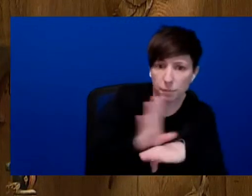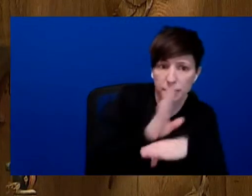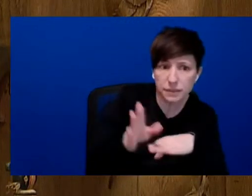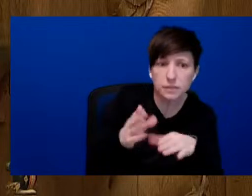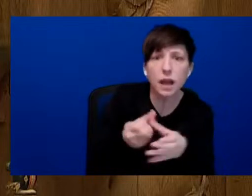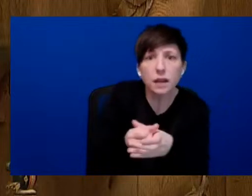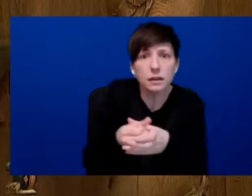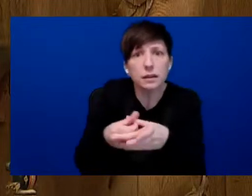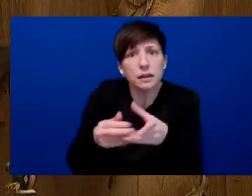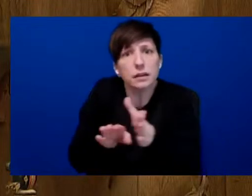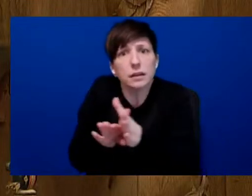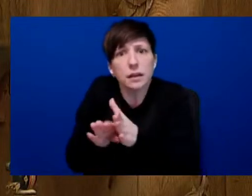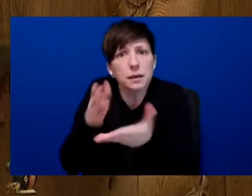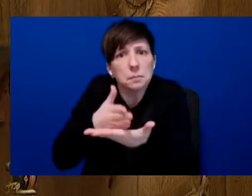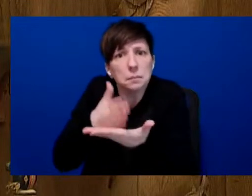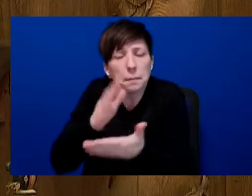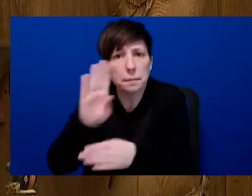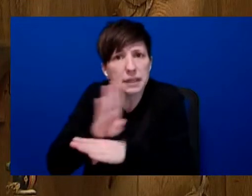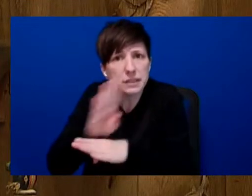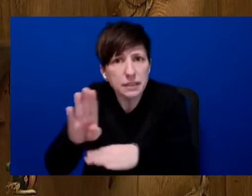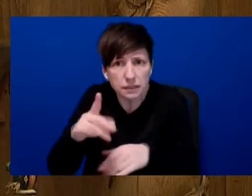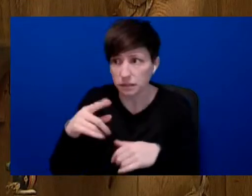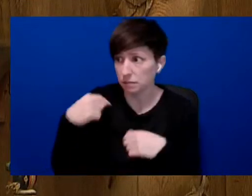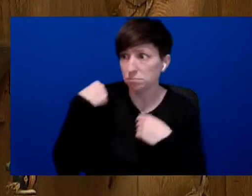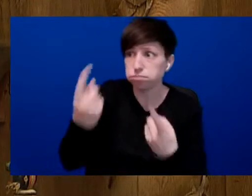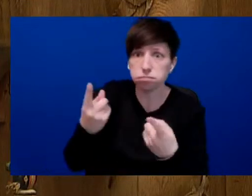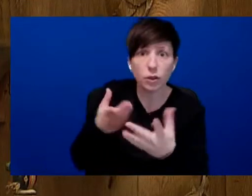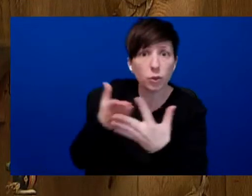pandemic and are facing new challenges today.